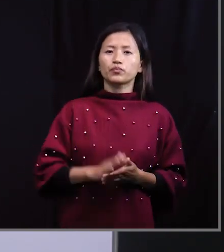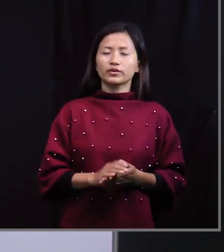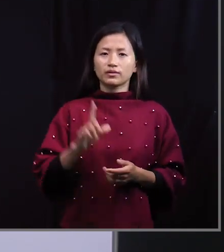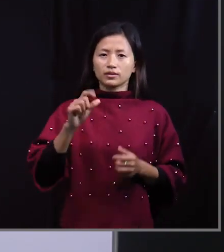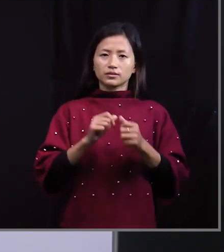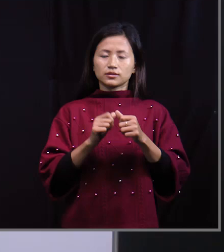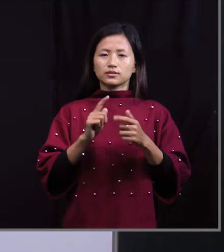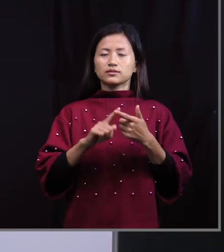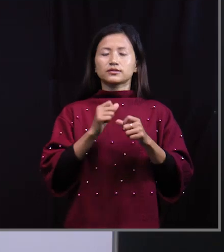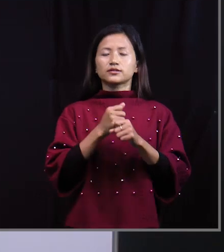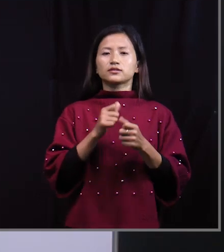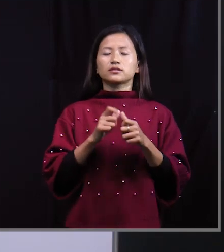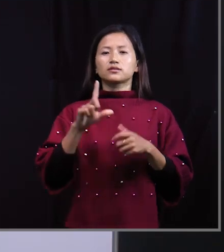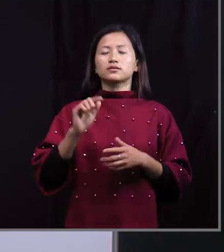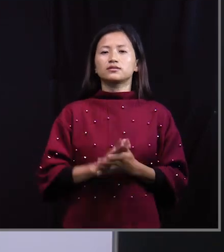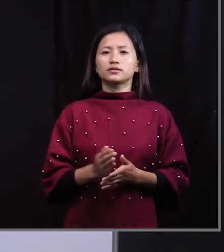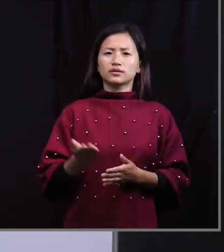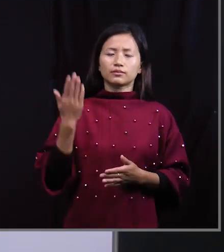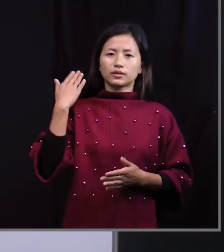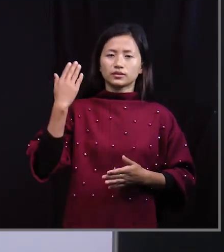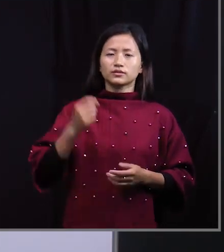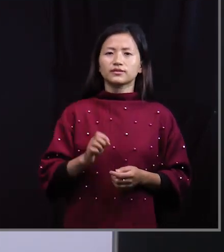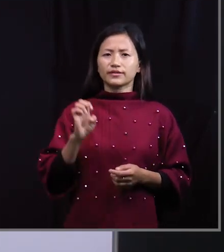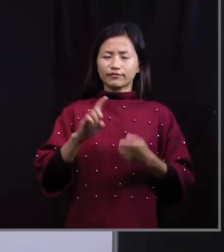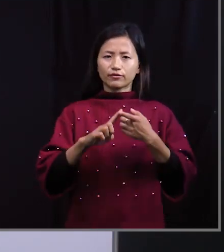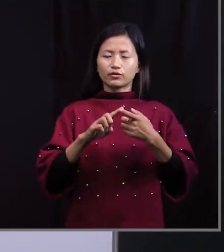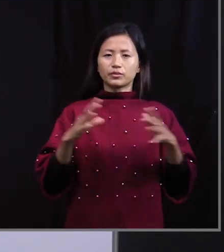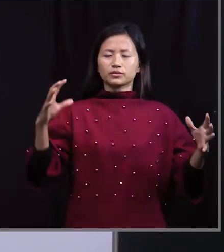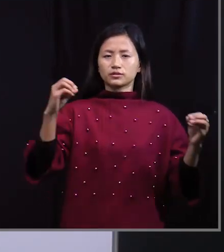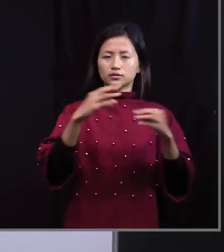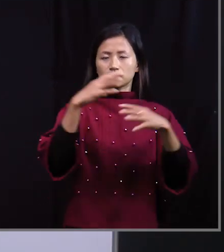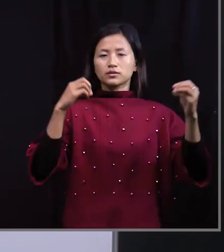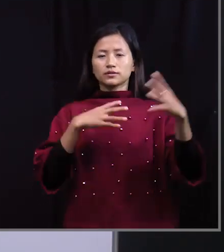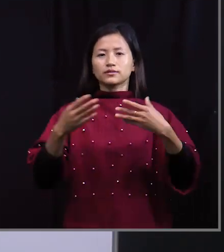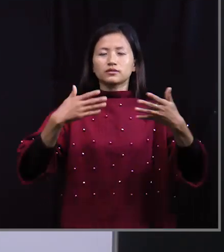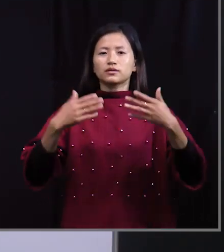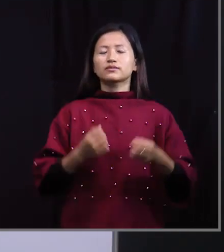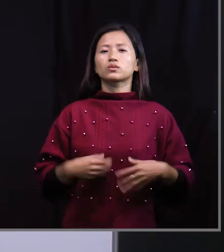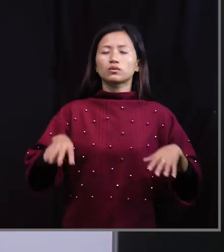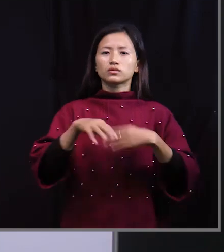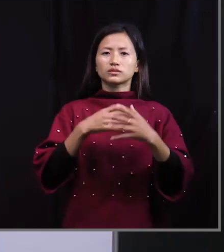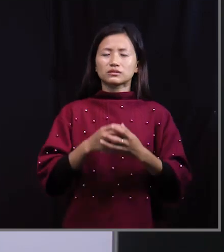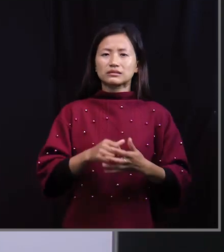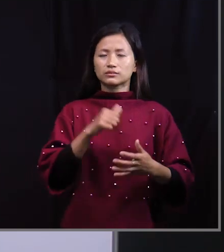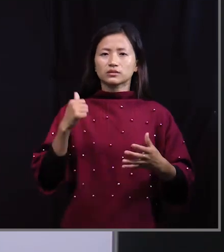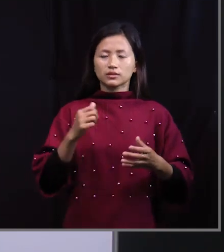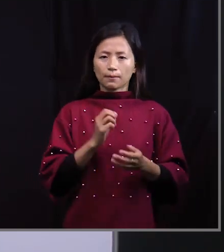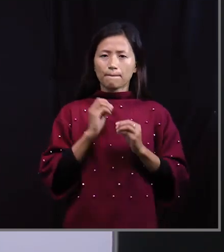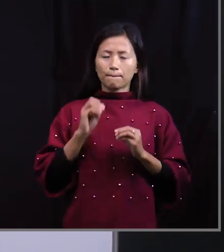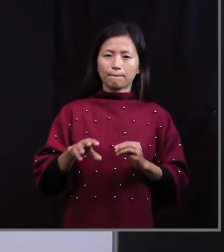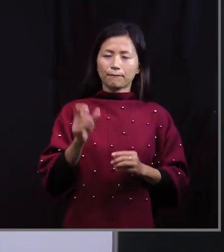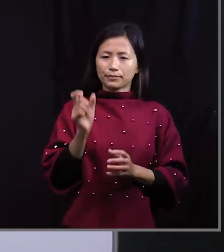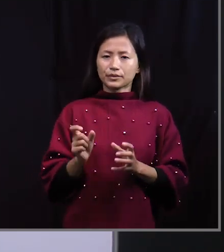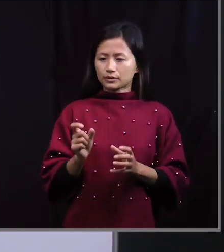all the regulations that is passed in the environment, such as discrimination law, criminal law, antitrust law, all these things. And even this